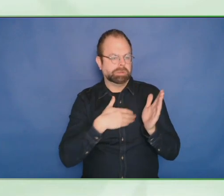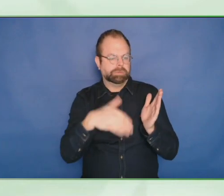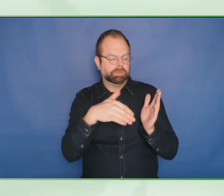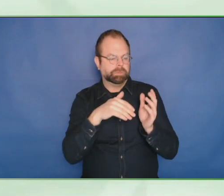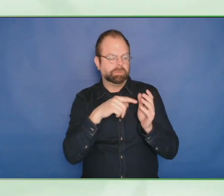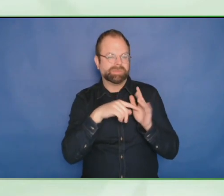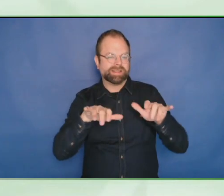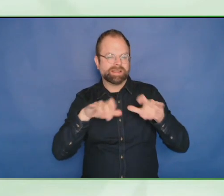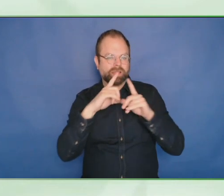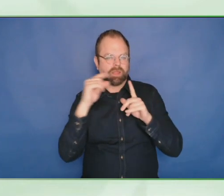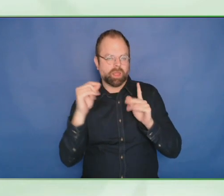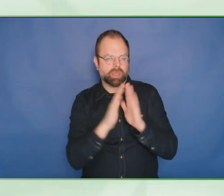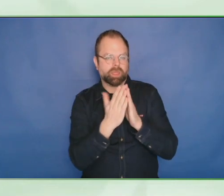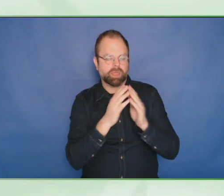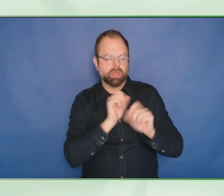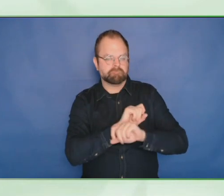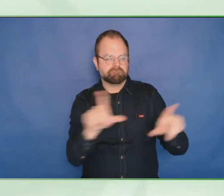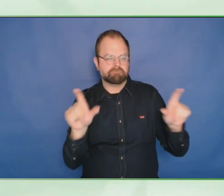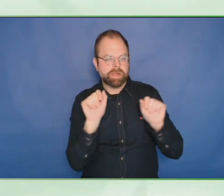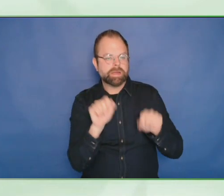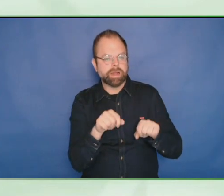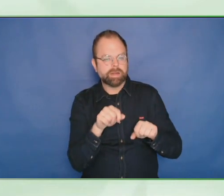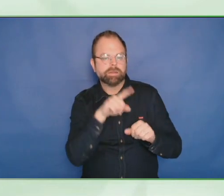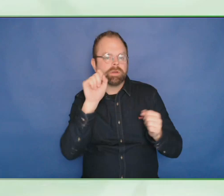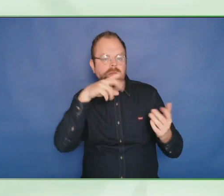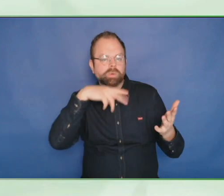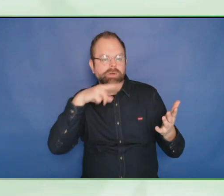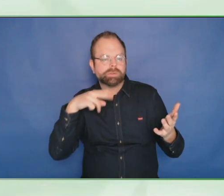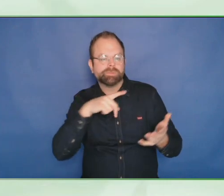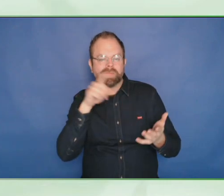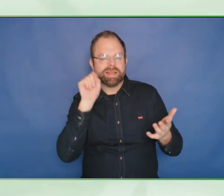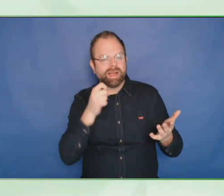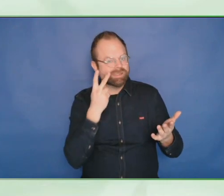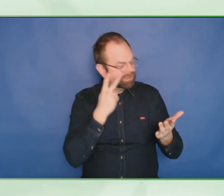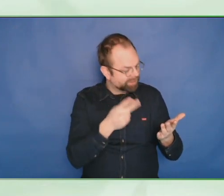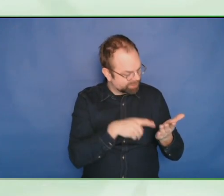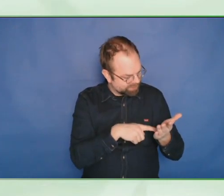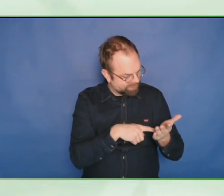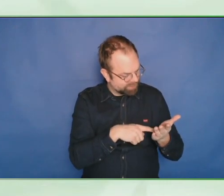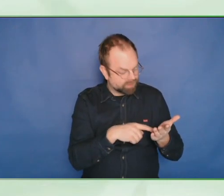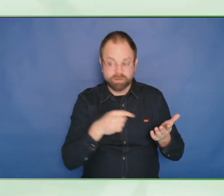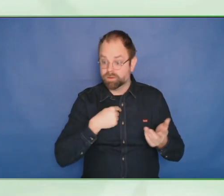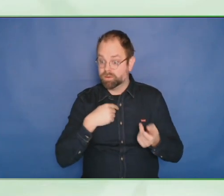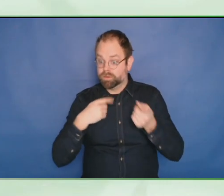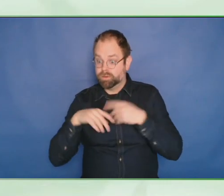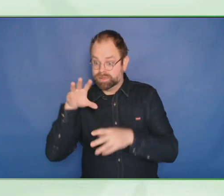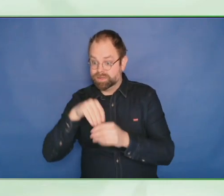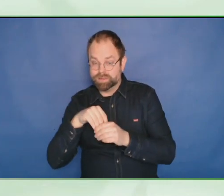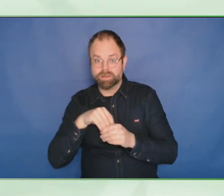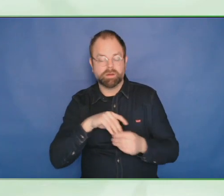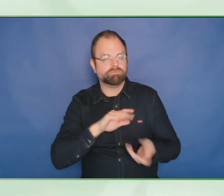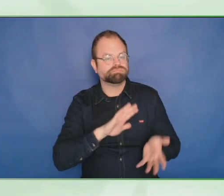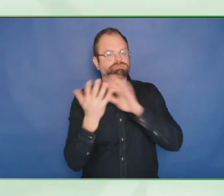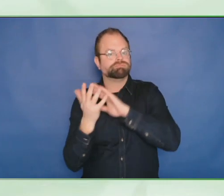an entrepreneur, going from being hidden away to a change maker in the society, that's what keeps Youth for Jobs going. And I think we